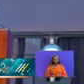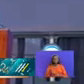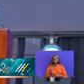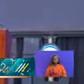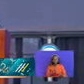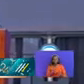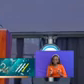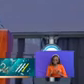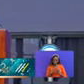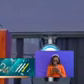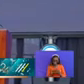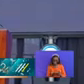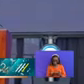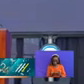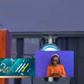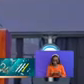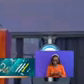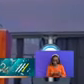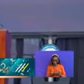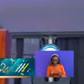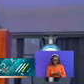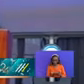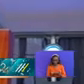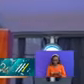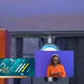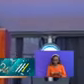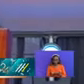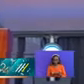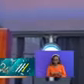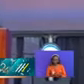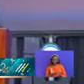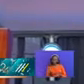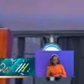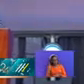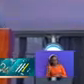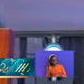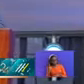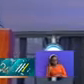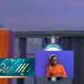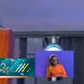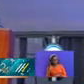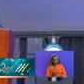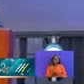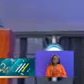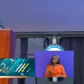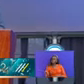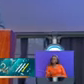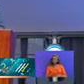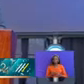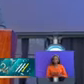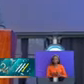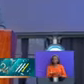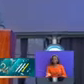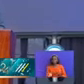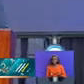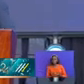the Bible are we still there I'm heading somewhere